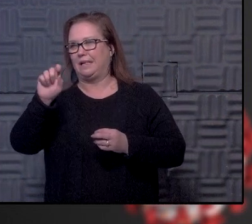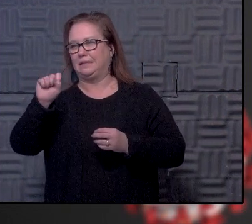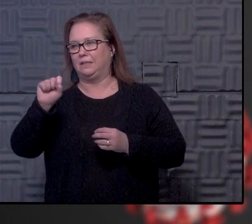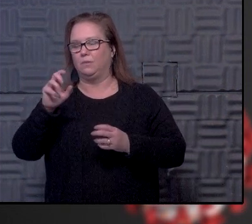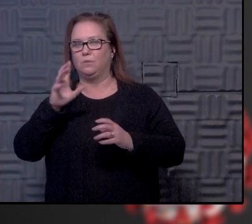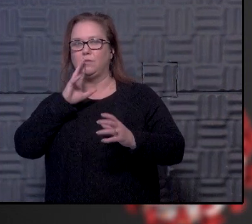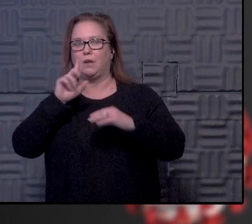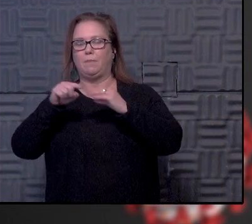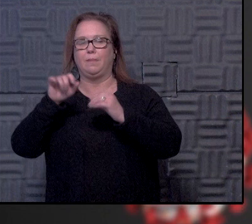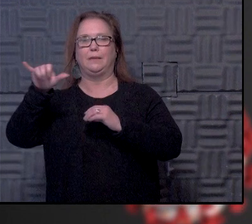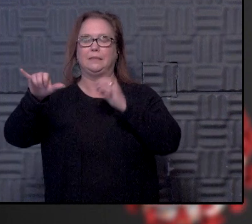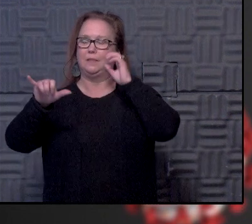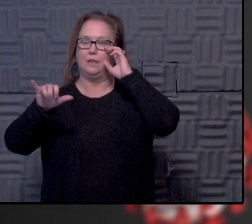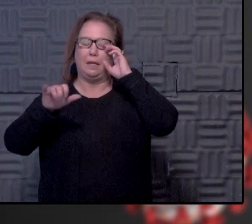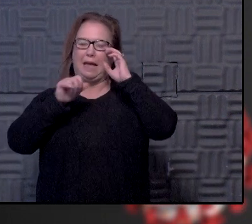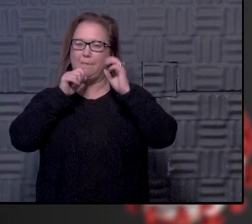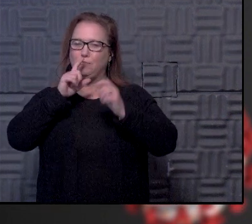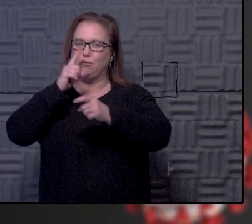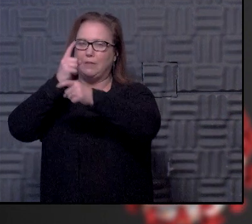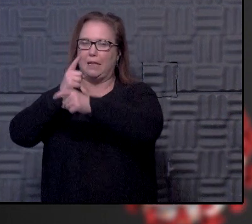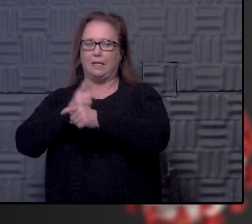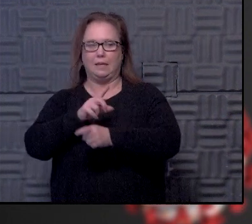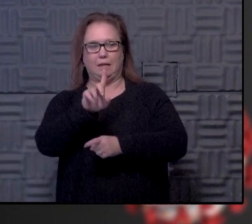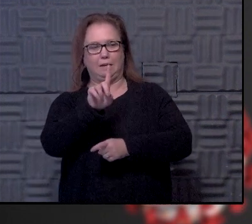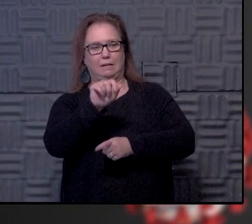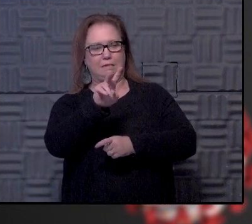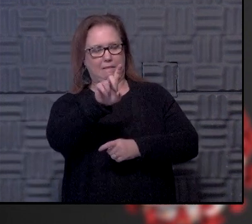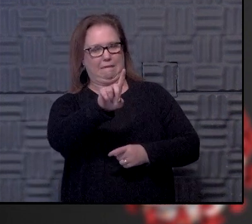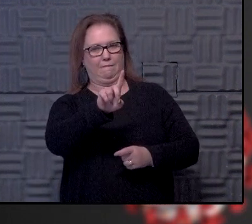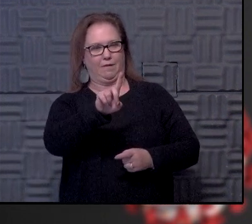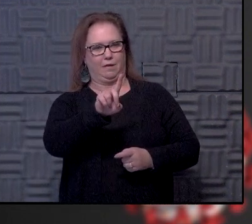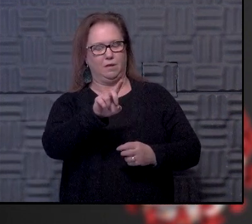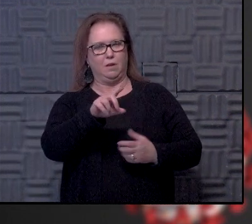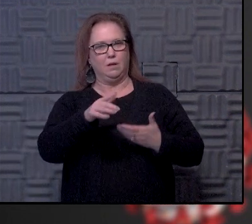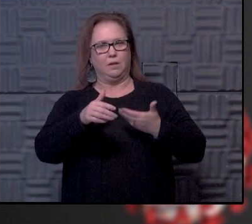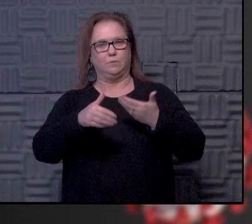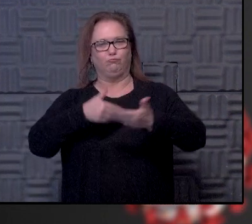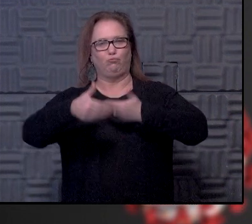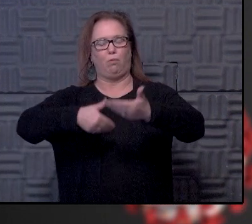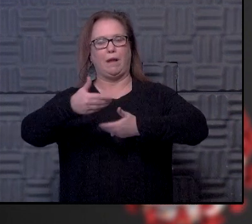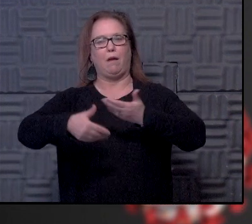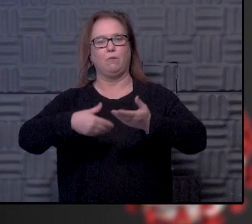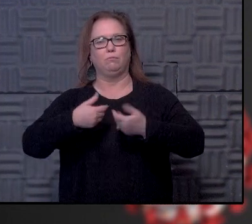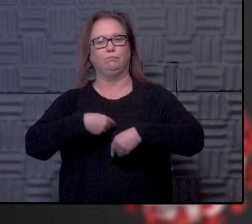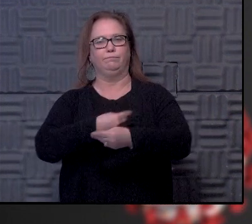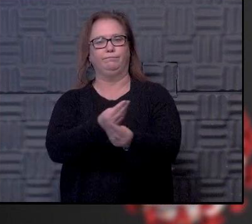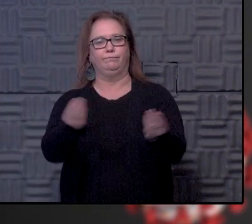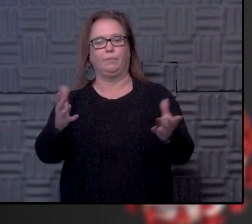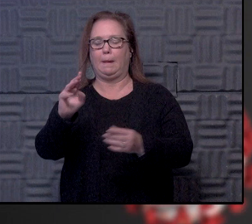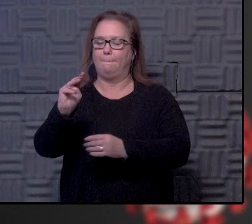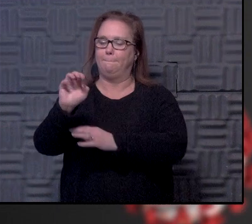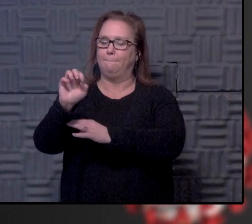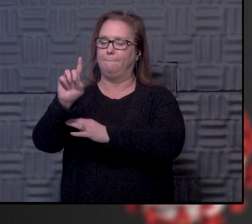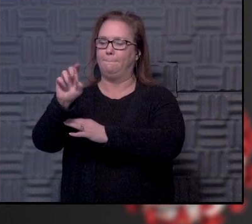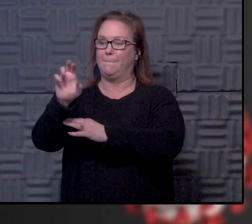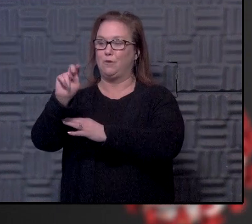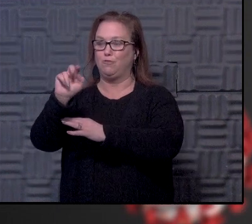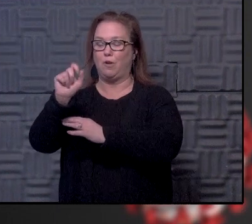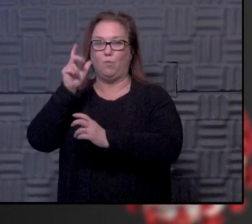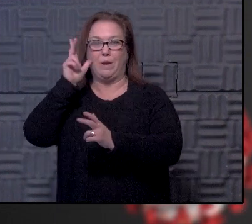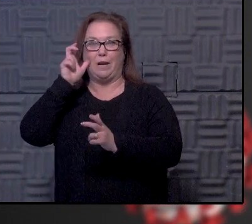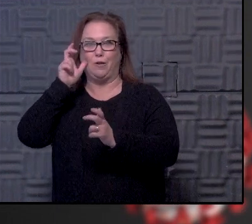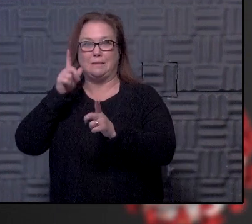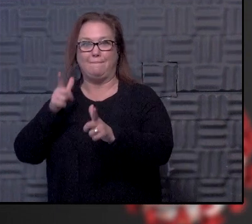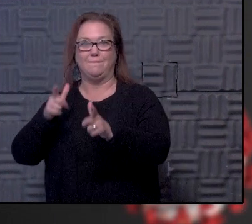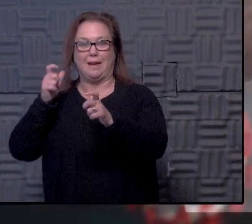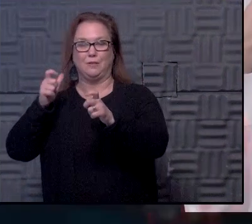have a conversation about this. I'm not sure that's entirely accurate. David, what do you think about its rollout and the production of the Moderna vaccine, which we hear is going to be faster than the